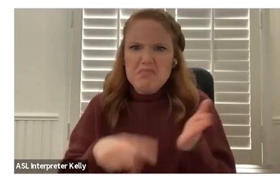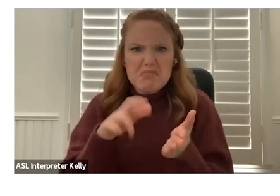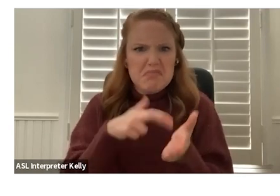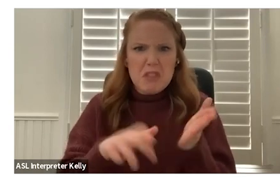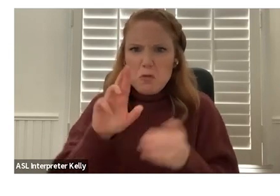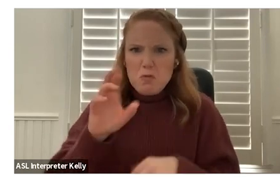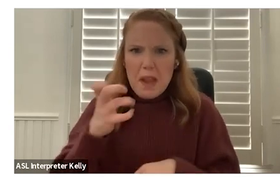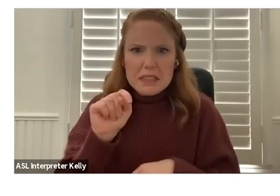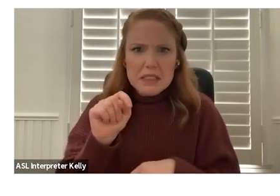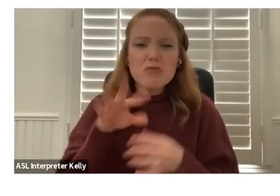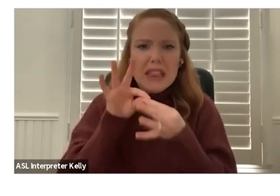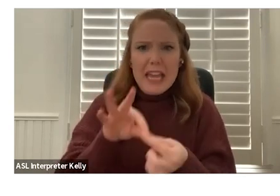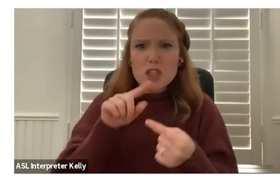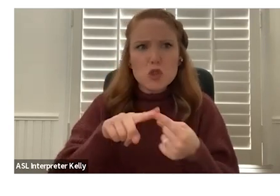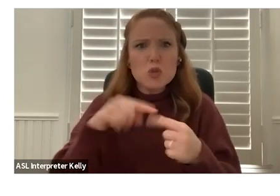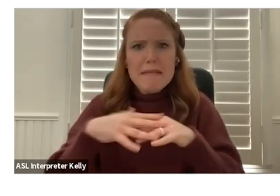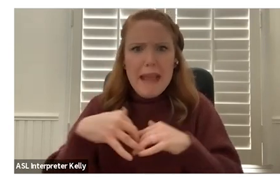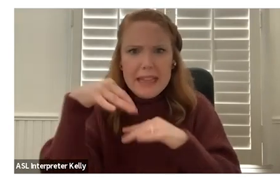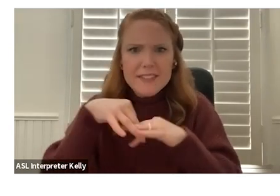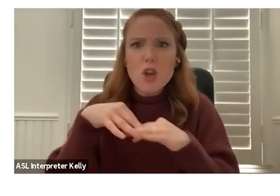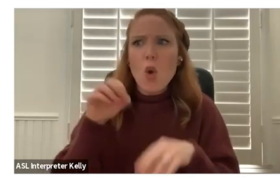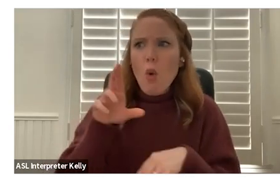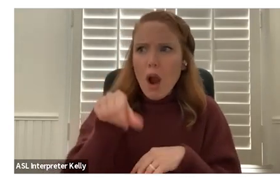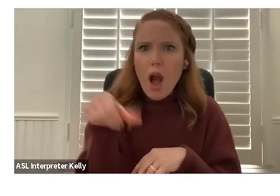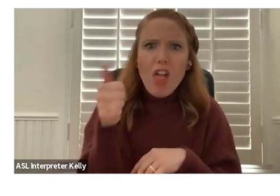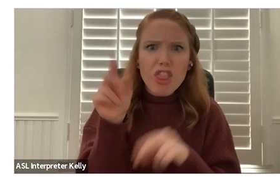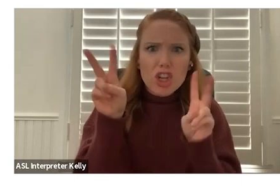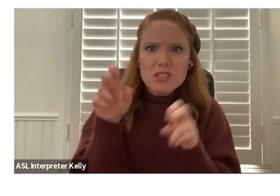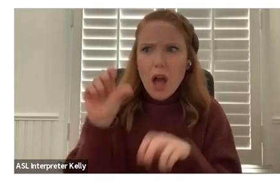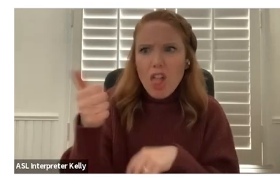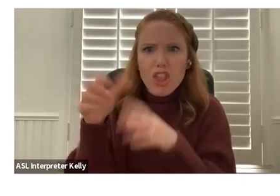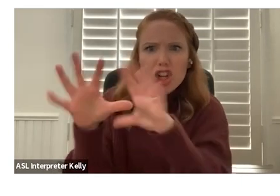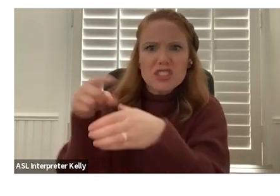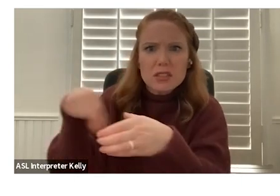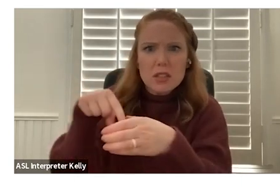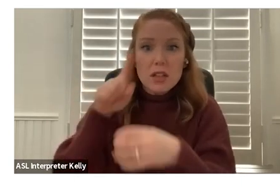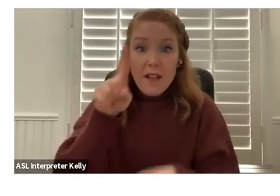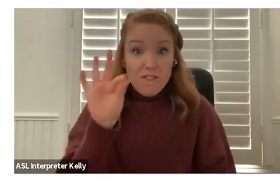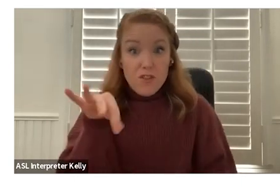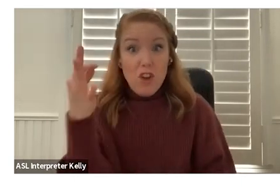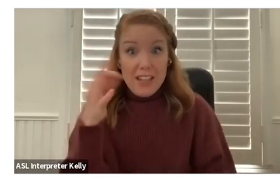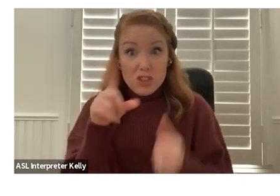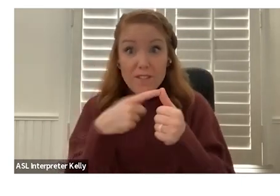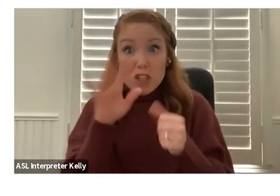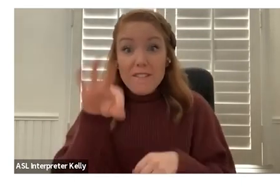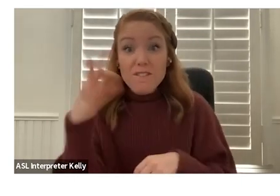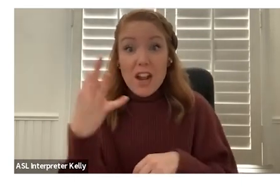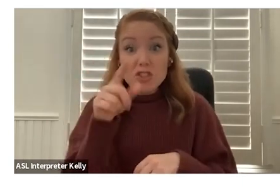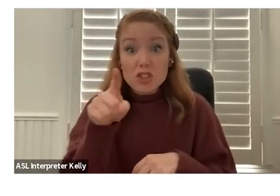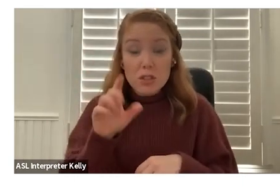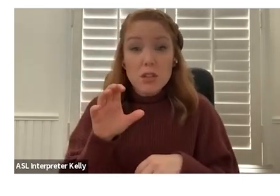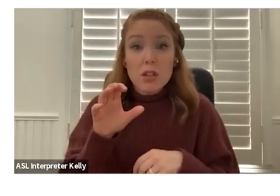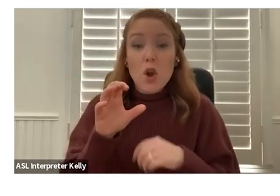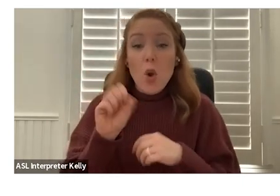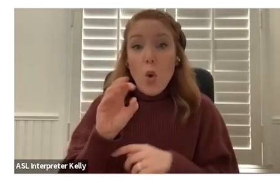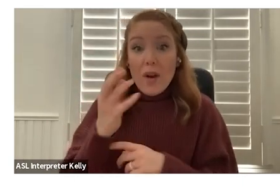way to the first couple of slides, where I show you the sexualized and seductive fantasy Orient, the Aladdin